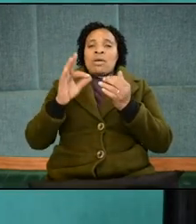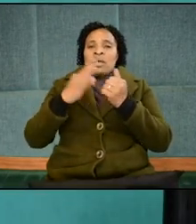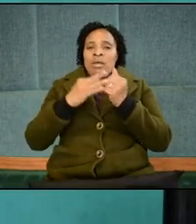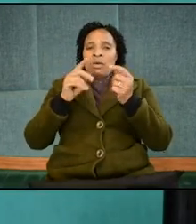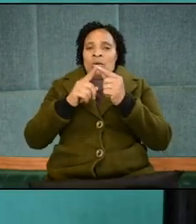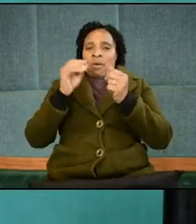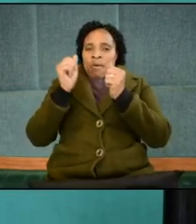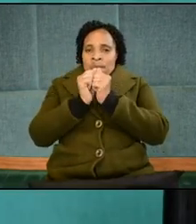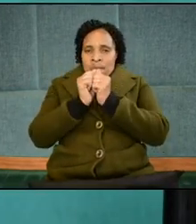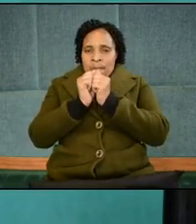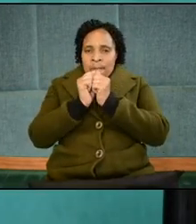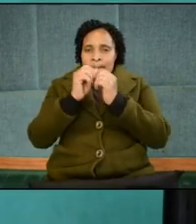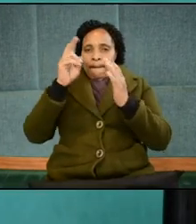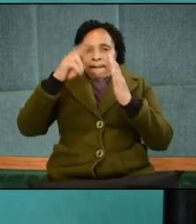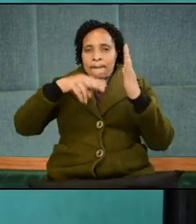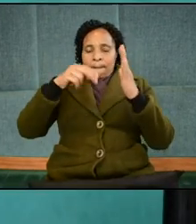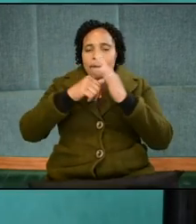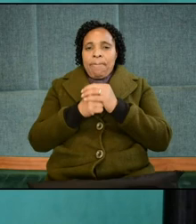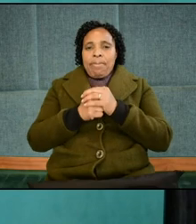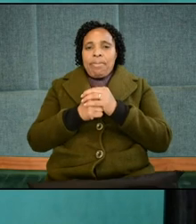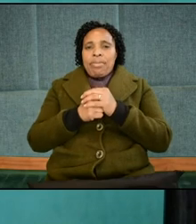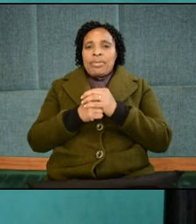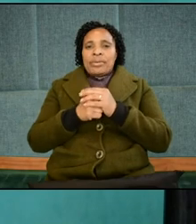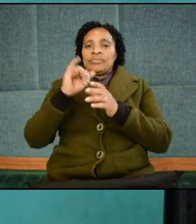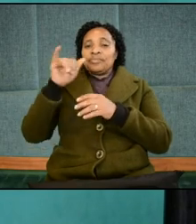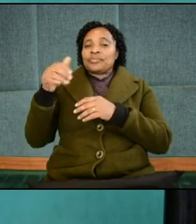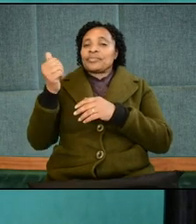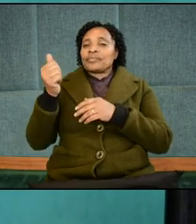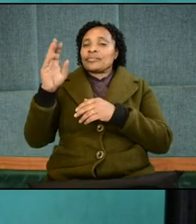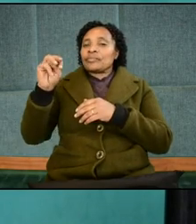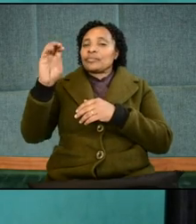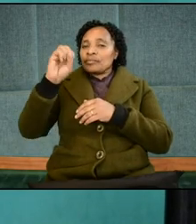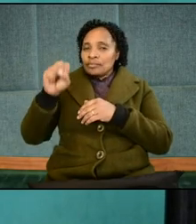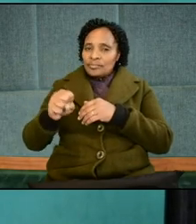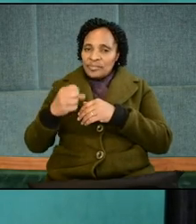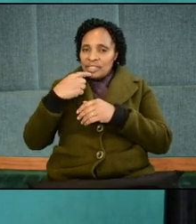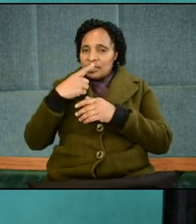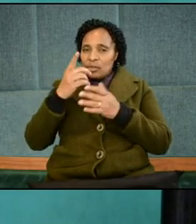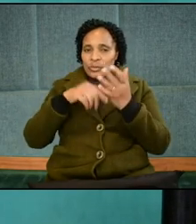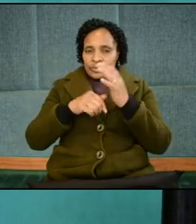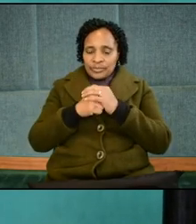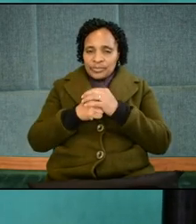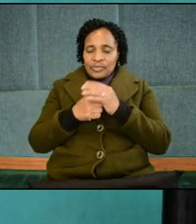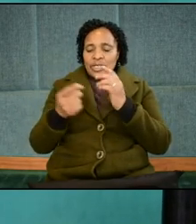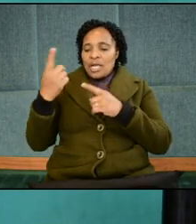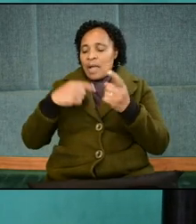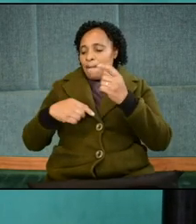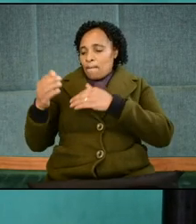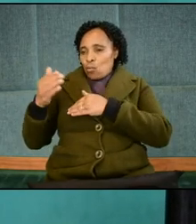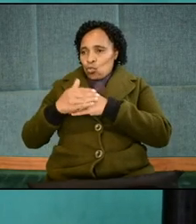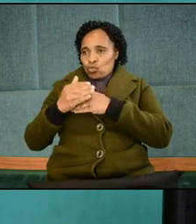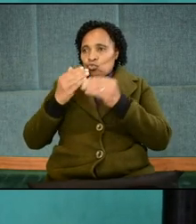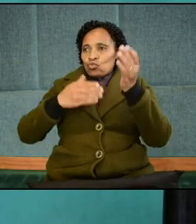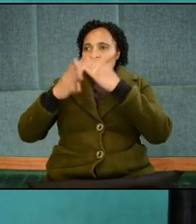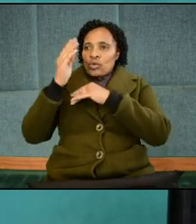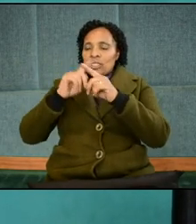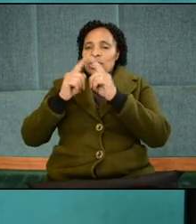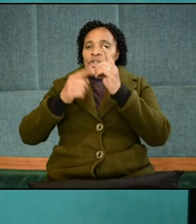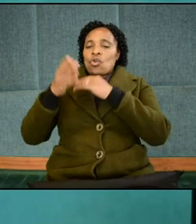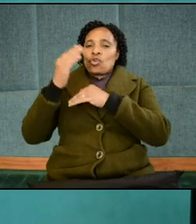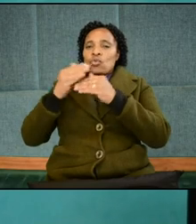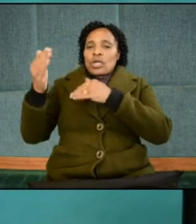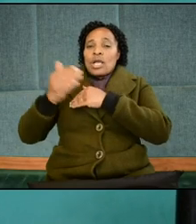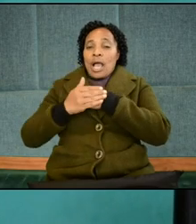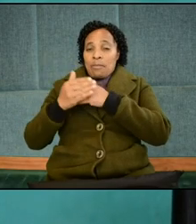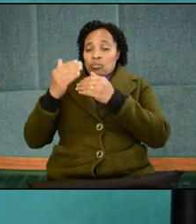to 10. I'll just read it. James 4, verse 8 to 10, it says, "Come close to God, and God will come close to